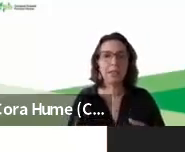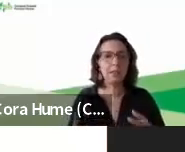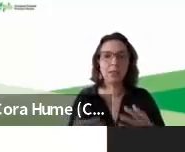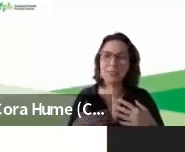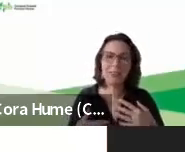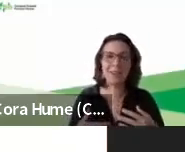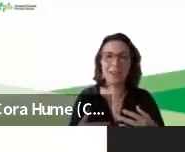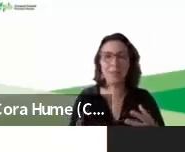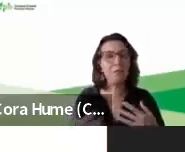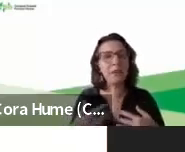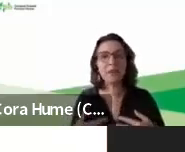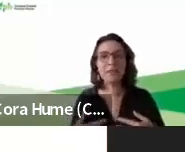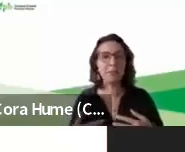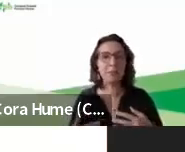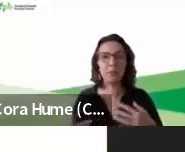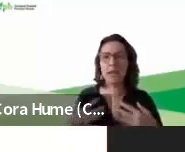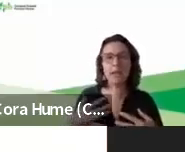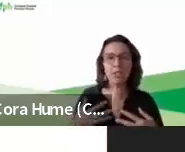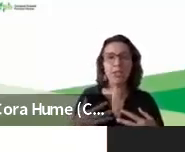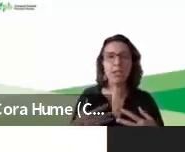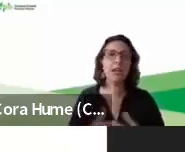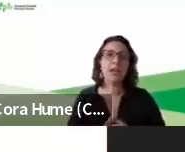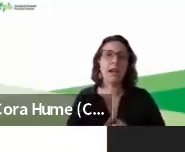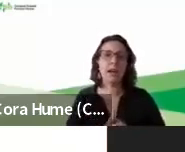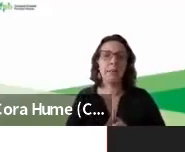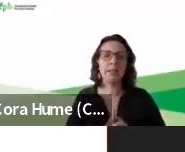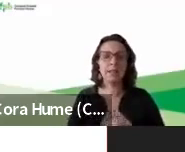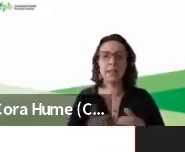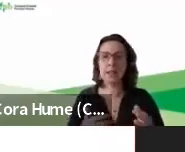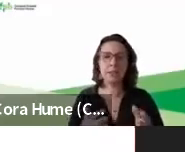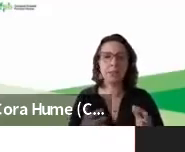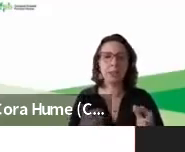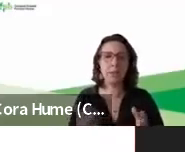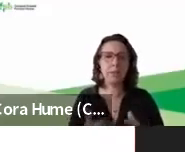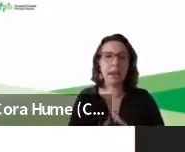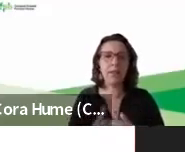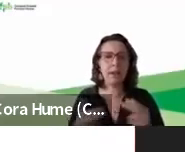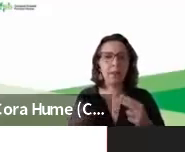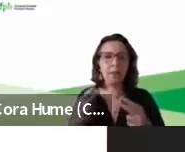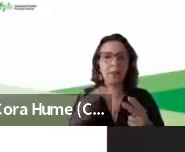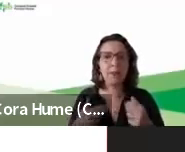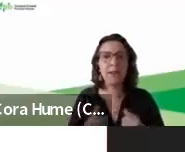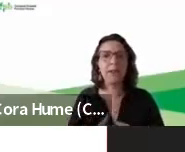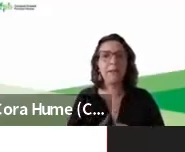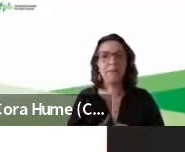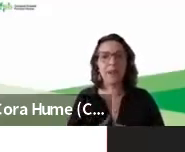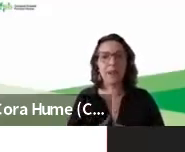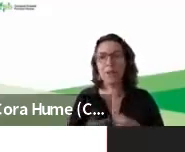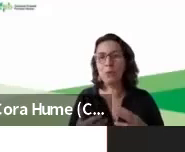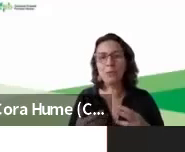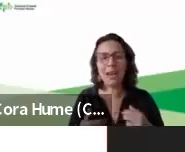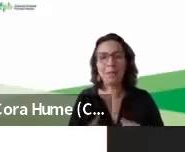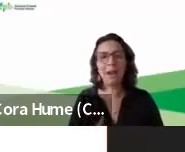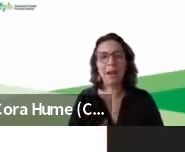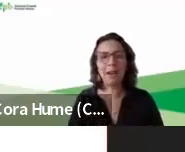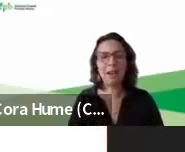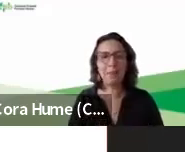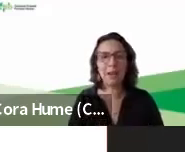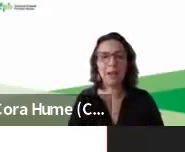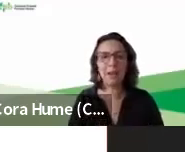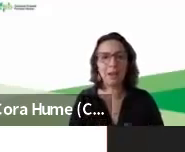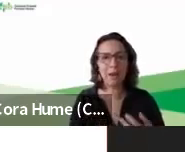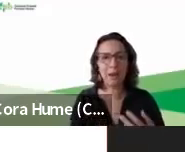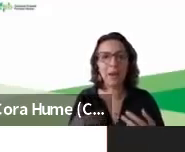video that's very simple, edgy. As a legal aid attorney, I would have had that on repeat the whole